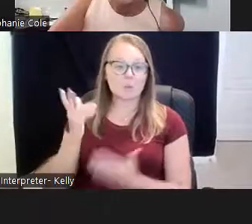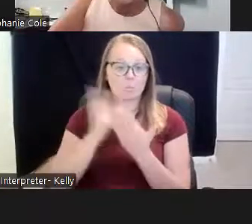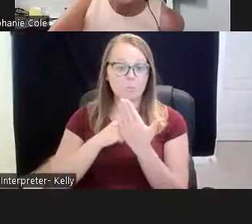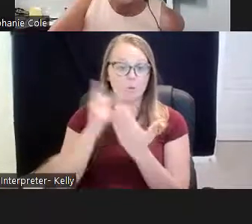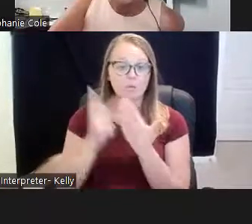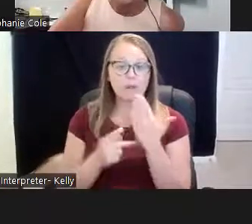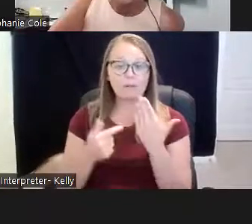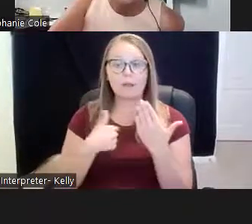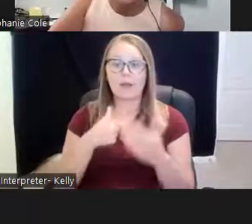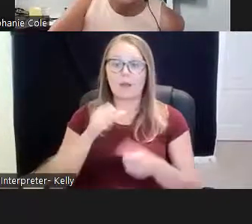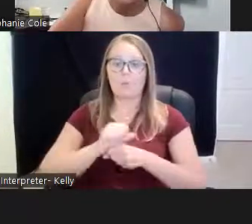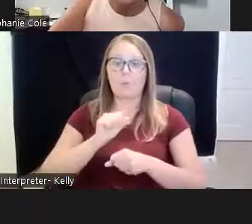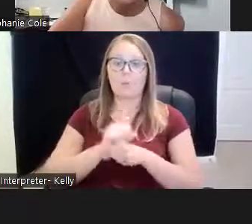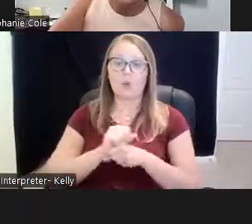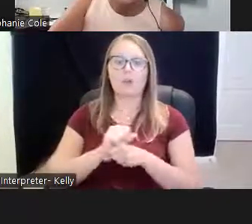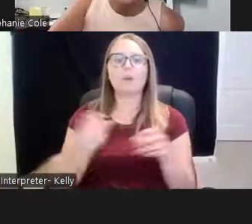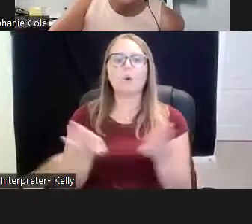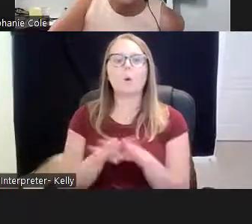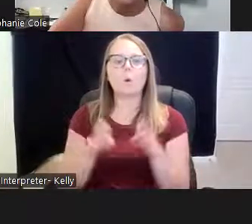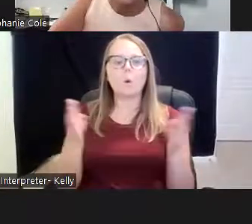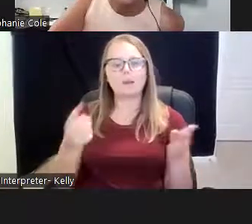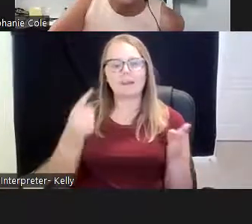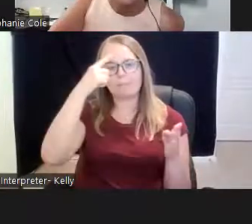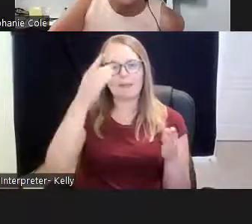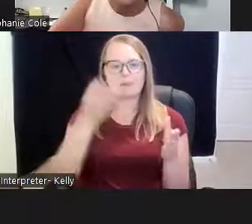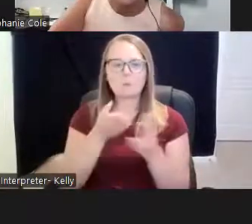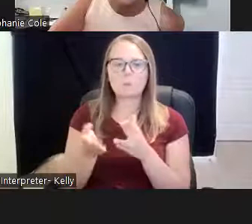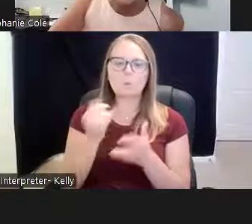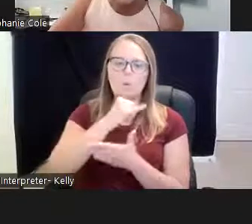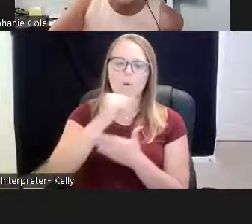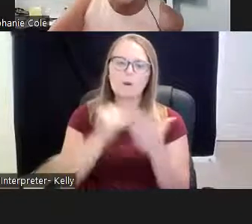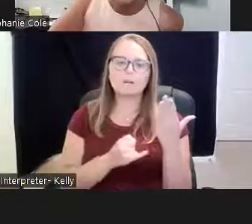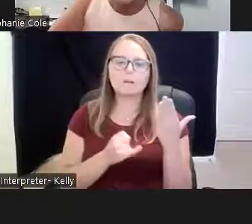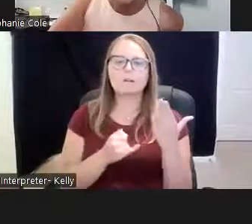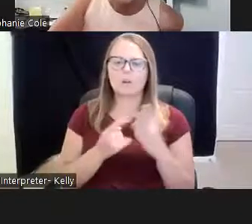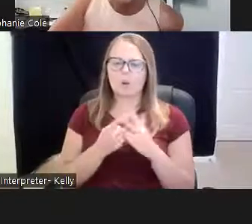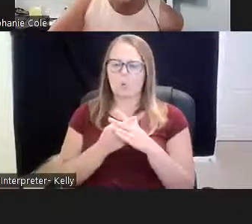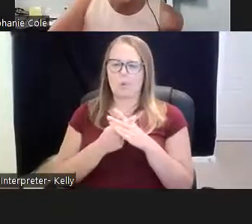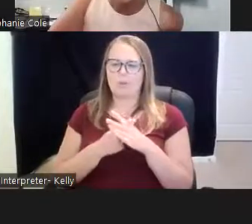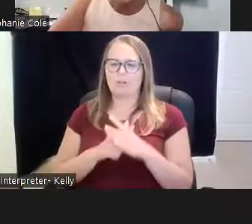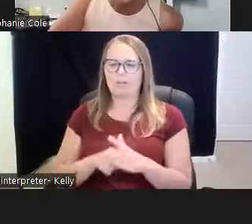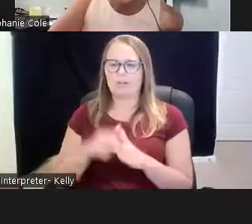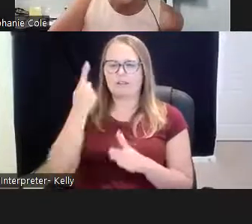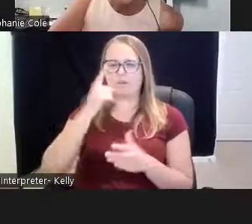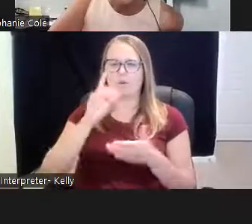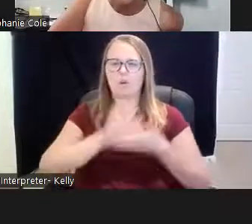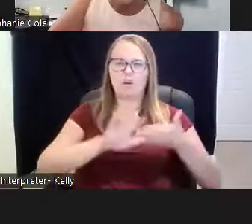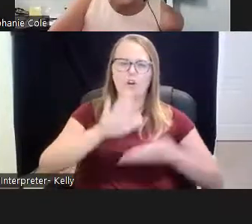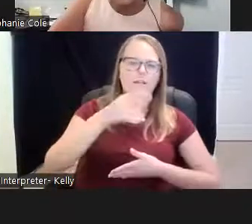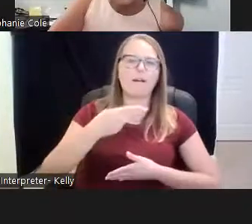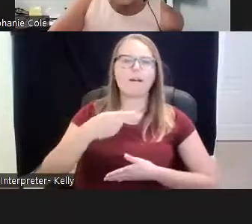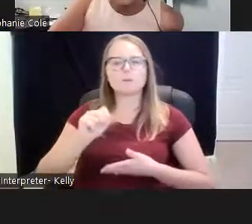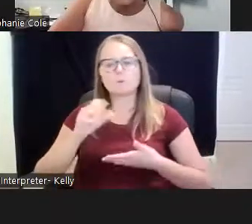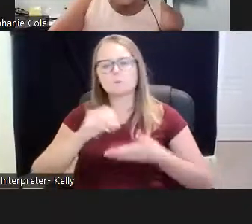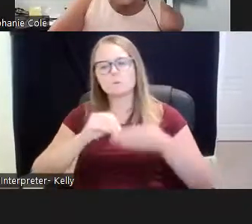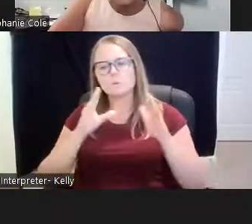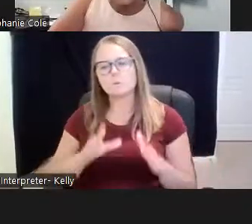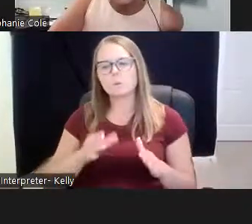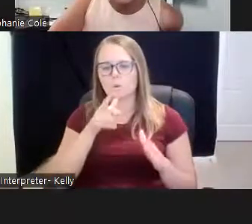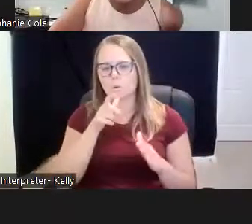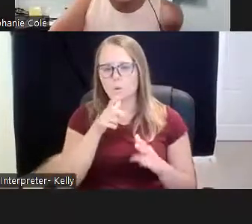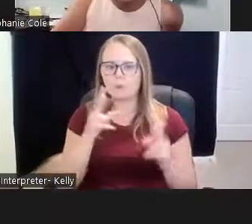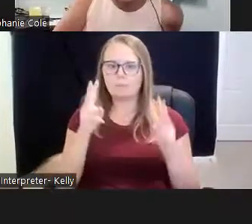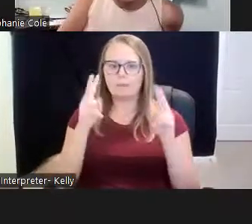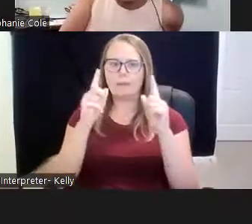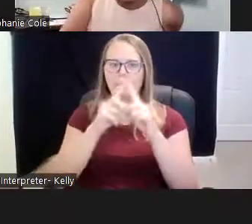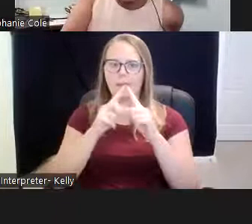I work with is Opening Minds Through Art, which is originally for college and high school students to be paired